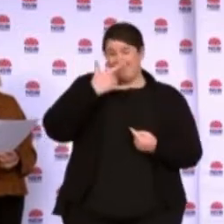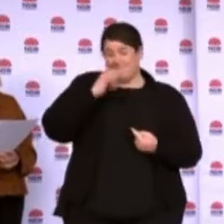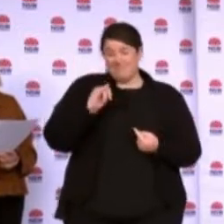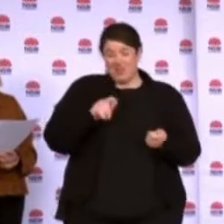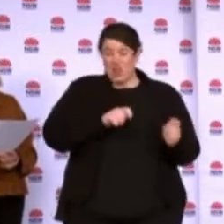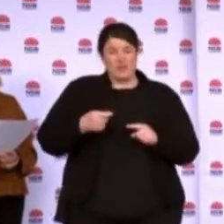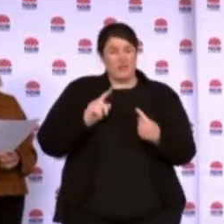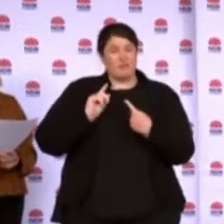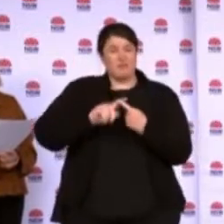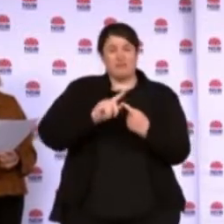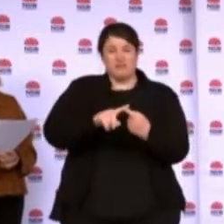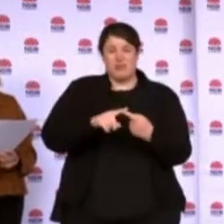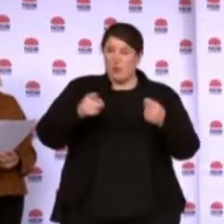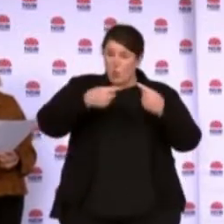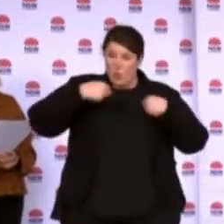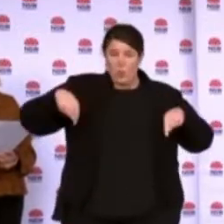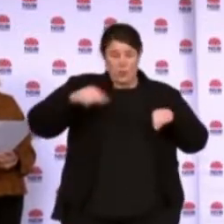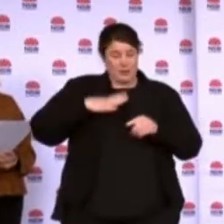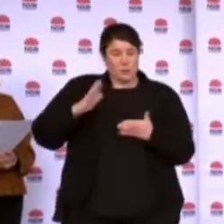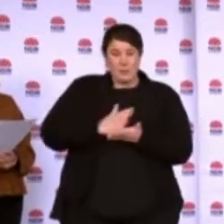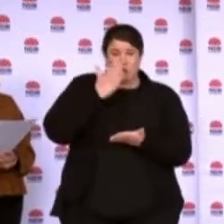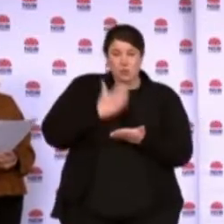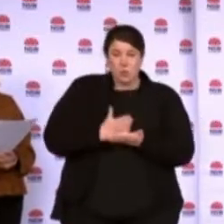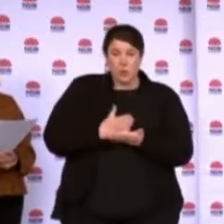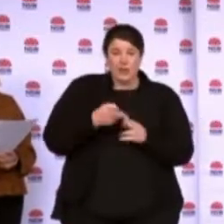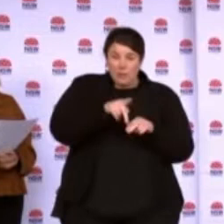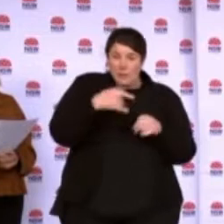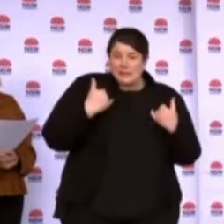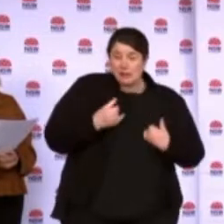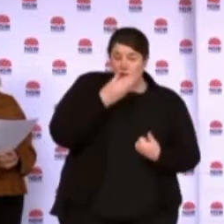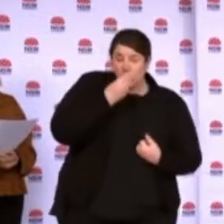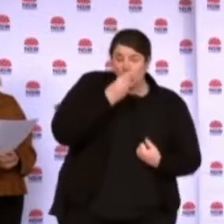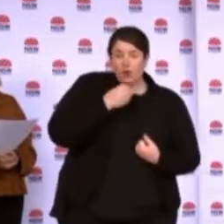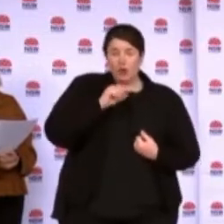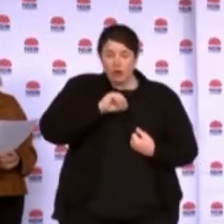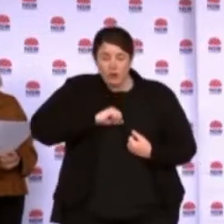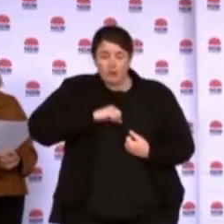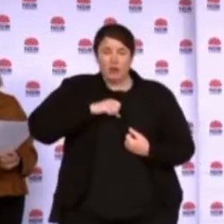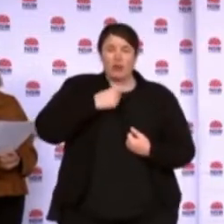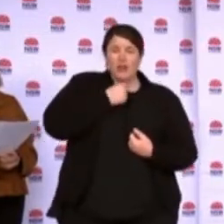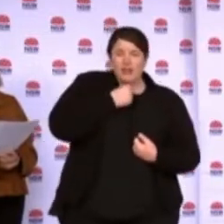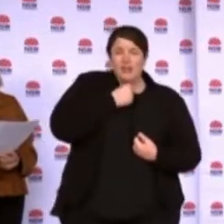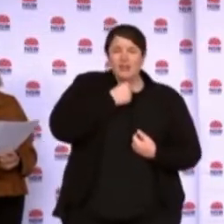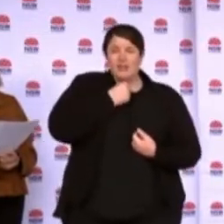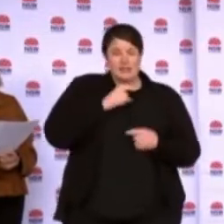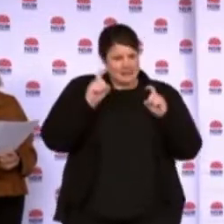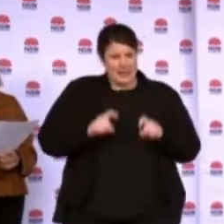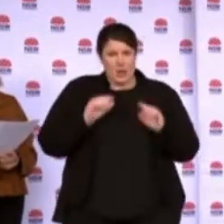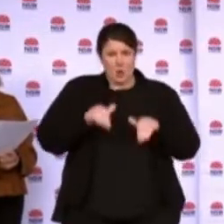play in. All of us have to make sure that if anyone has symptoms, get tested and stay at home. Don't go to